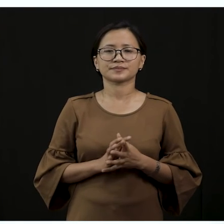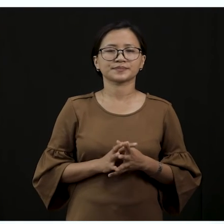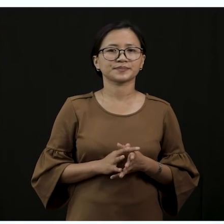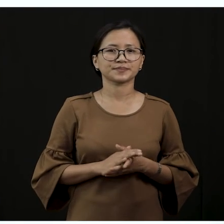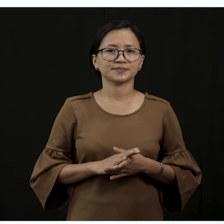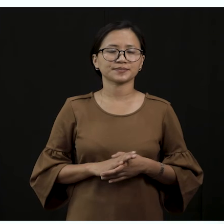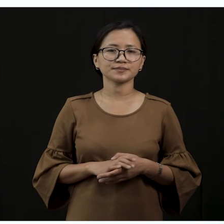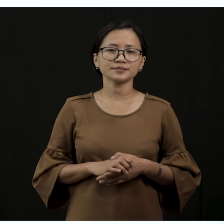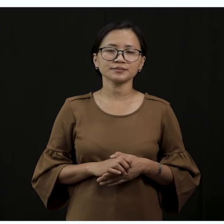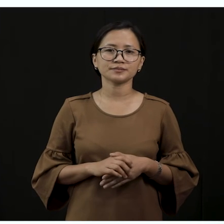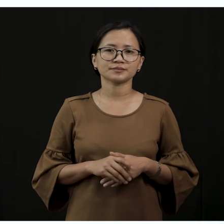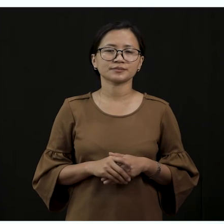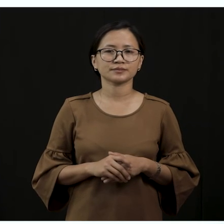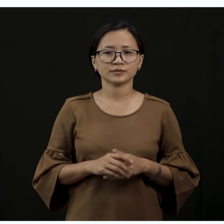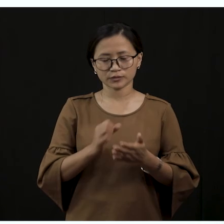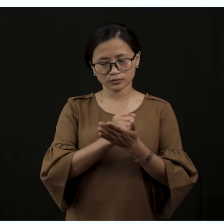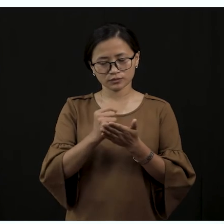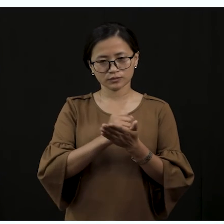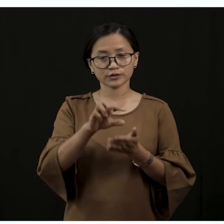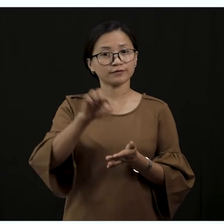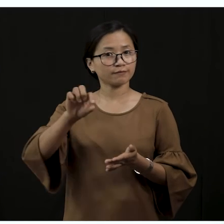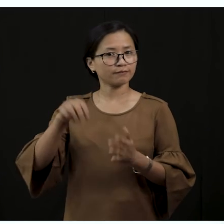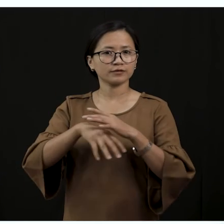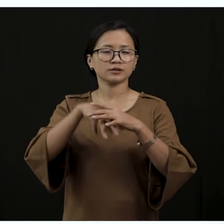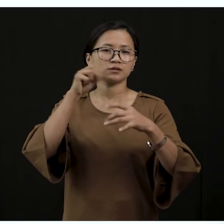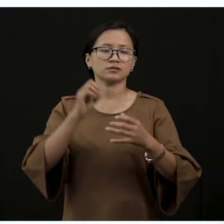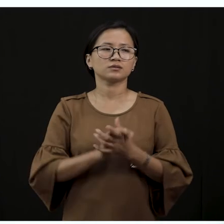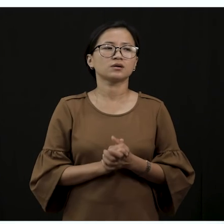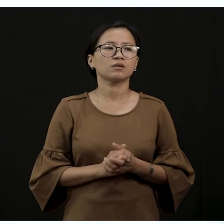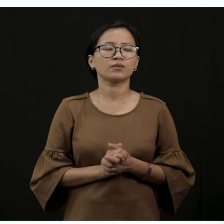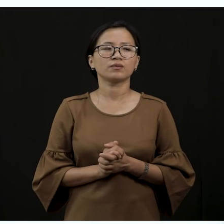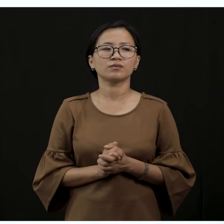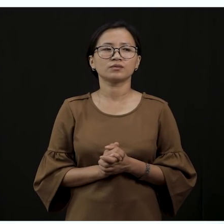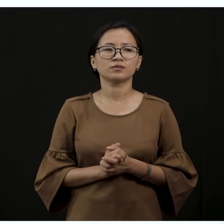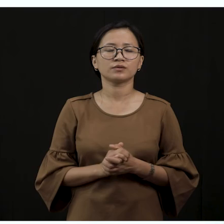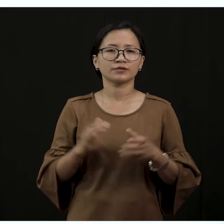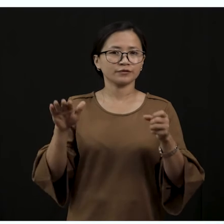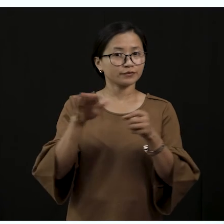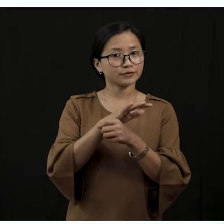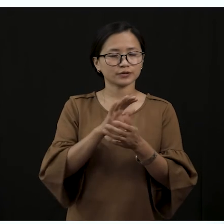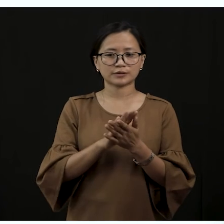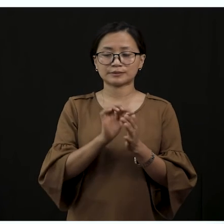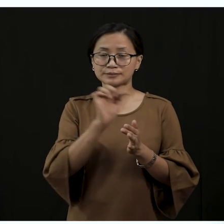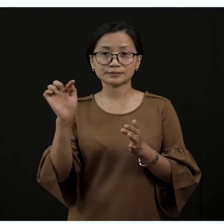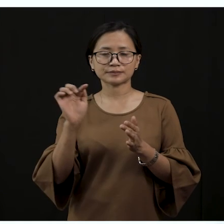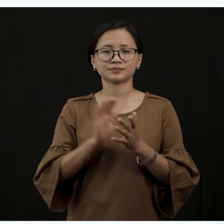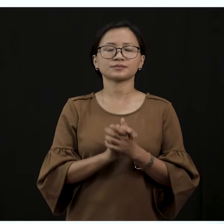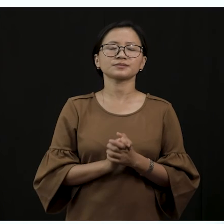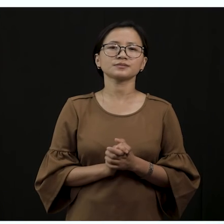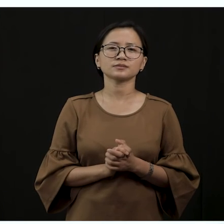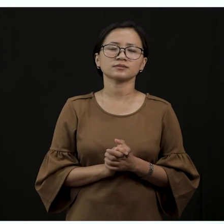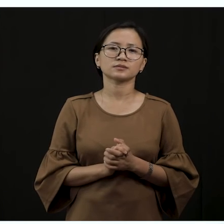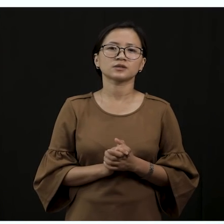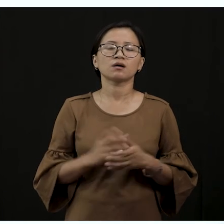picture? Okay, try to find out and fill here. Okay, there are how